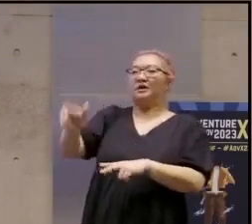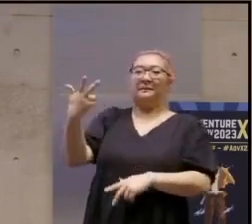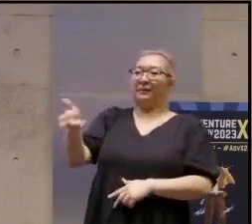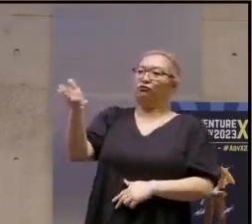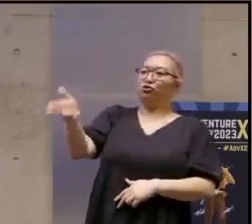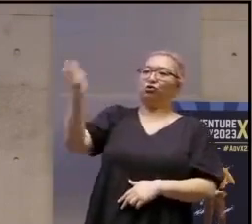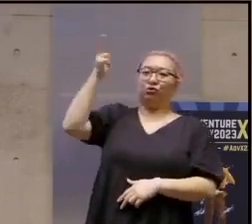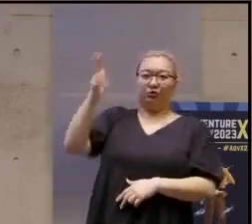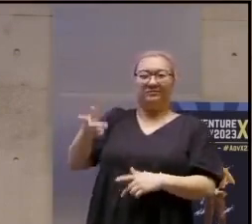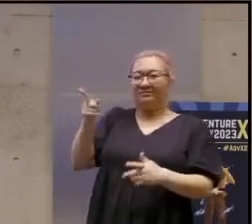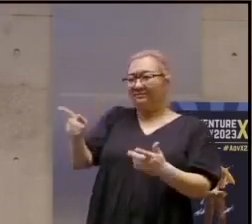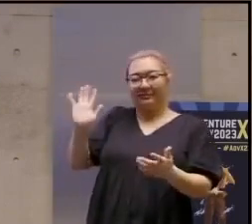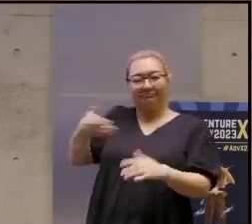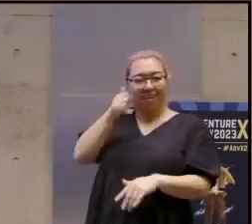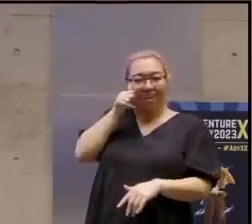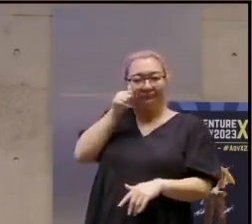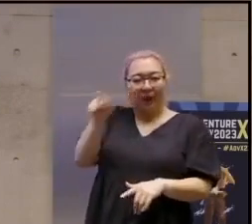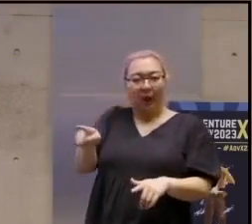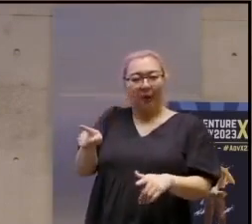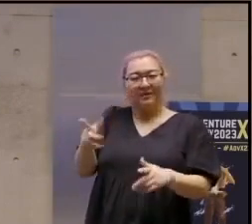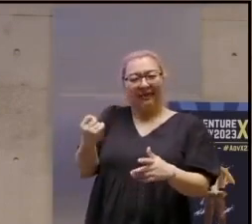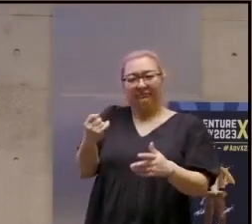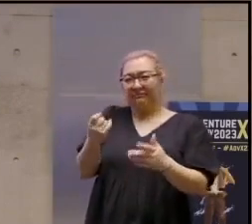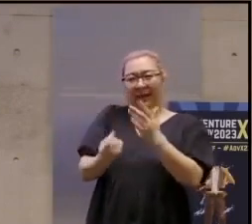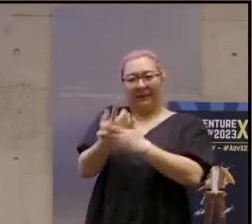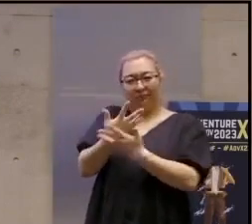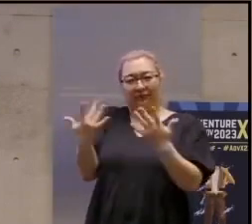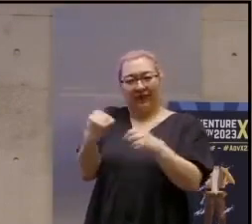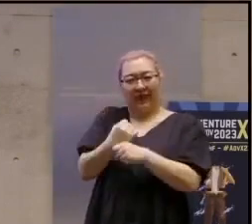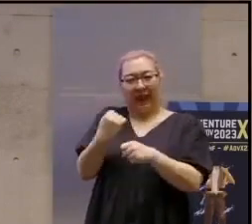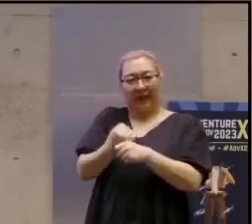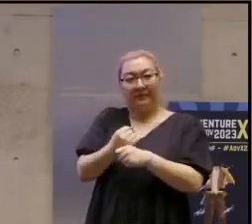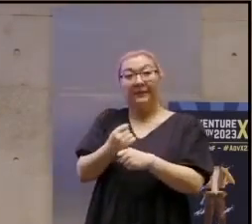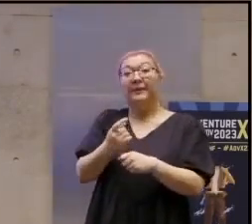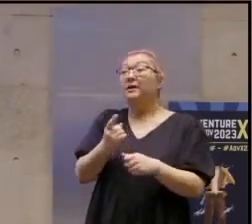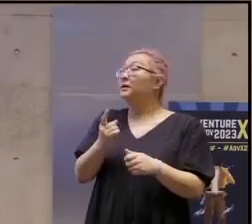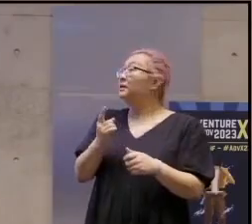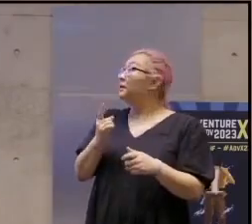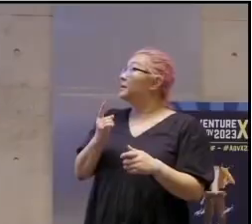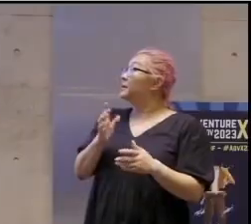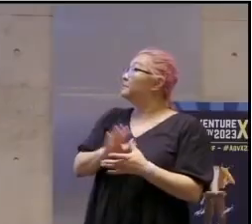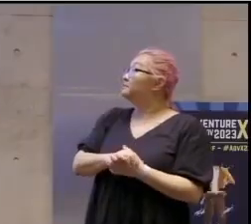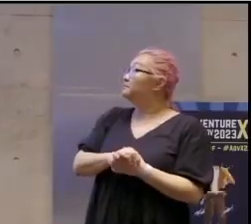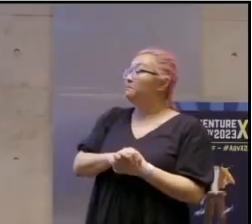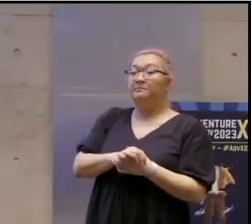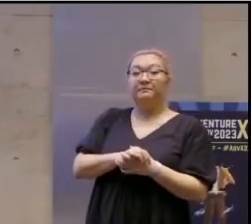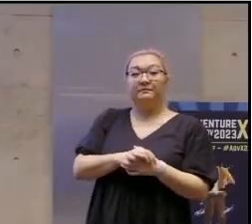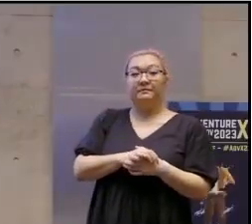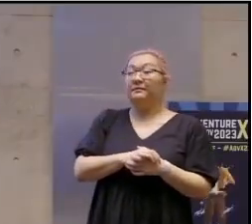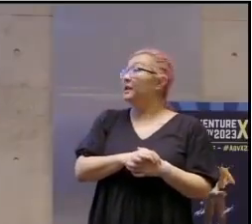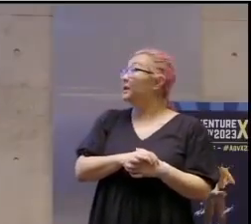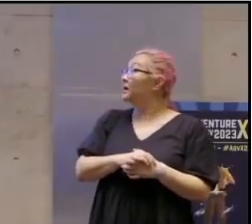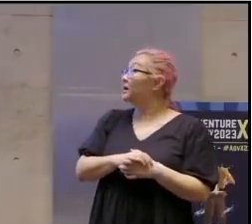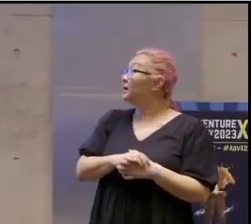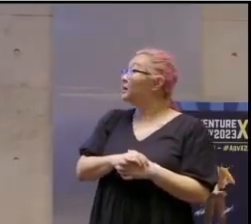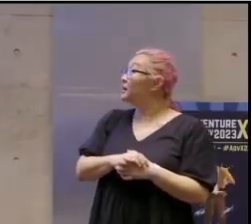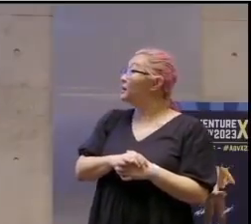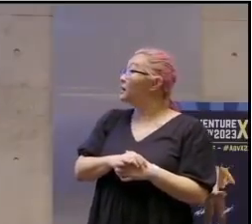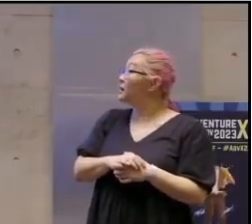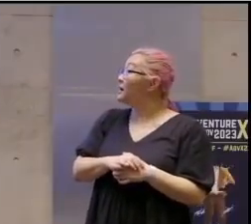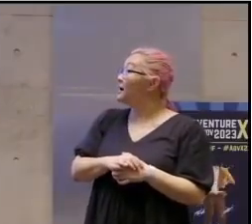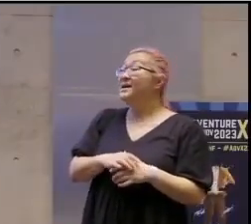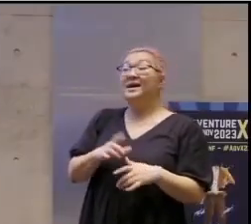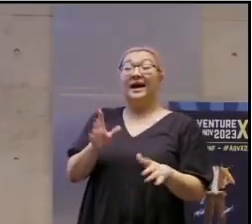it's fun, but it's a really, really something to tap into. And this is my last slide. Just to